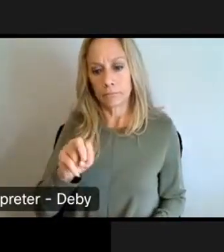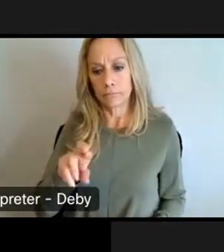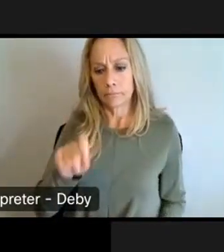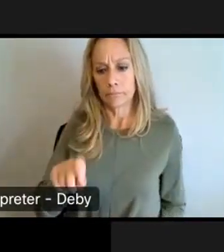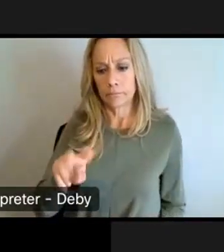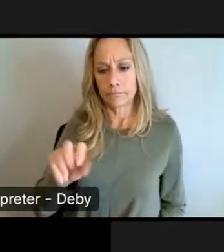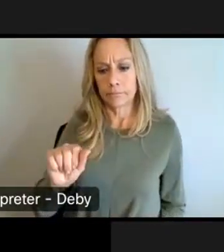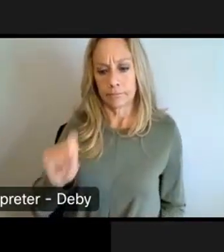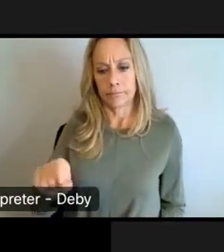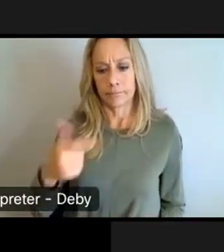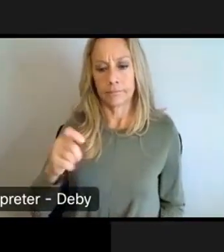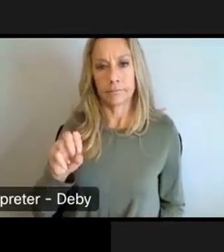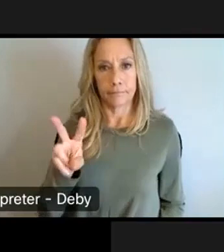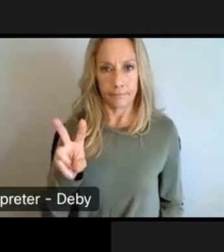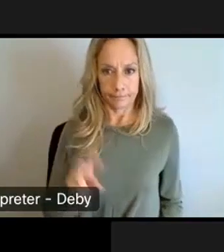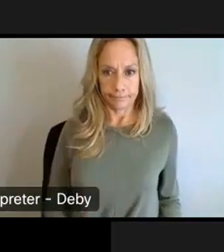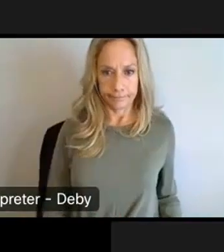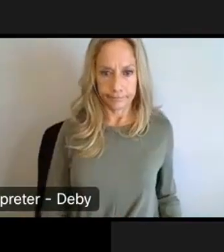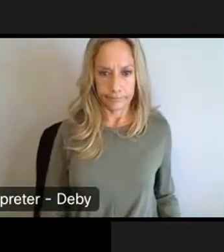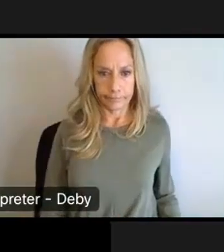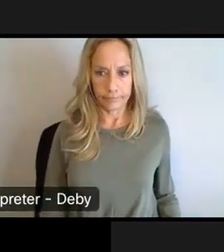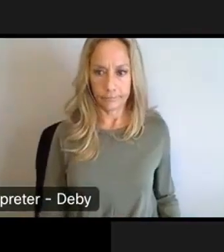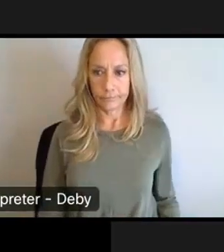caregiver.va.gov, by the way.